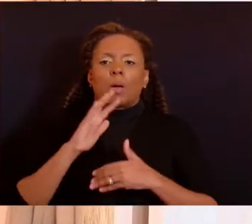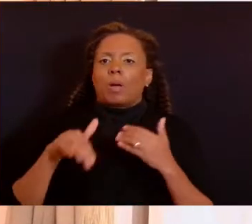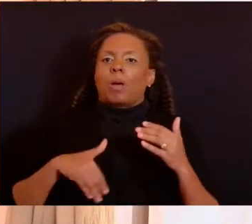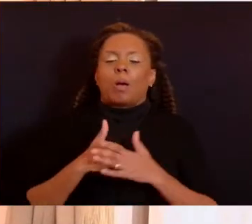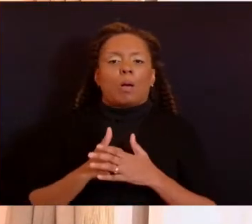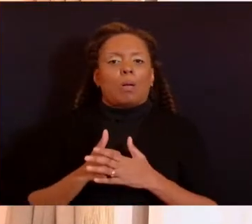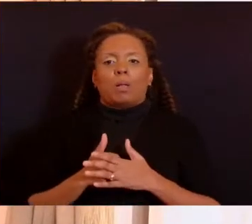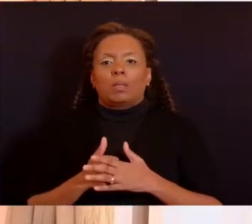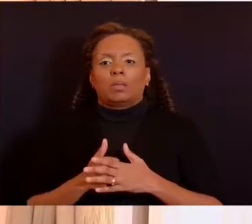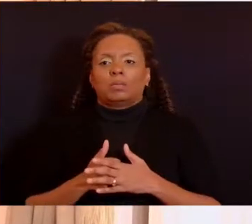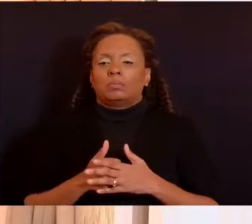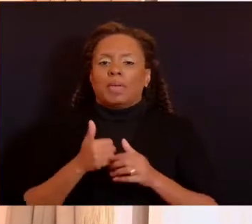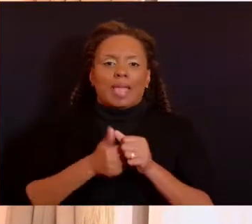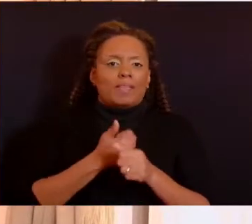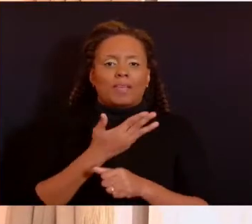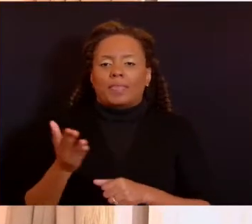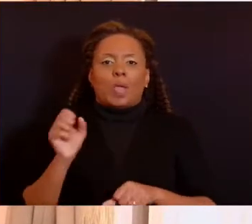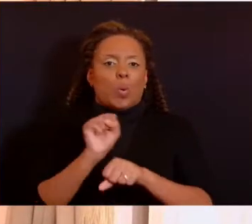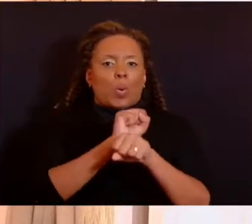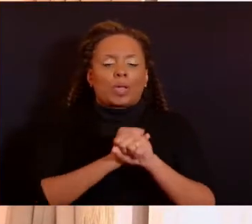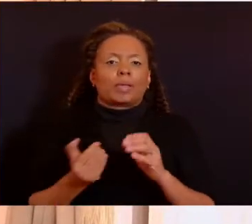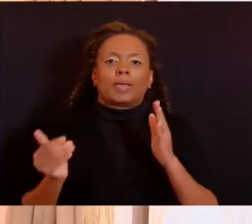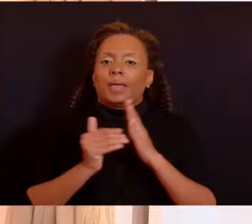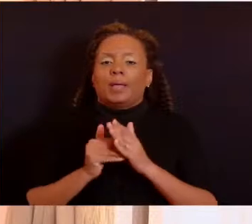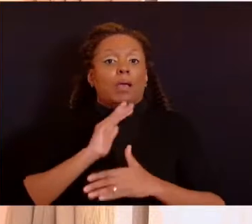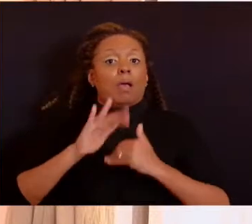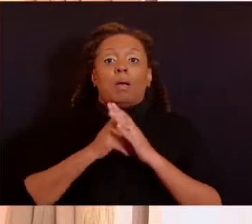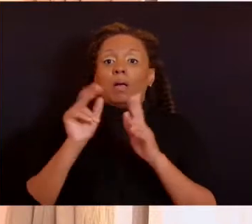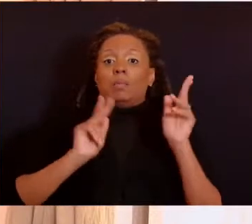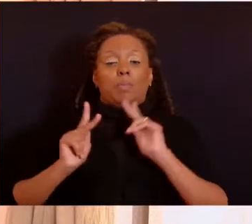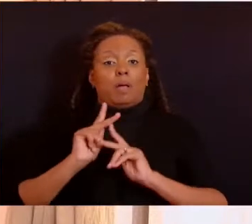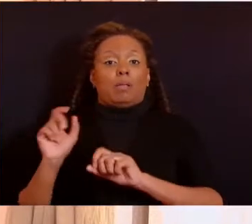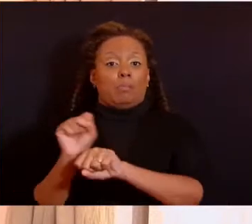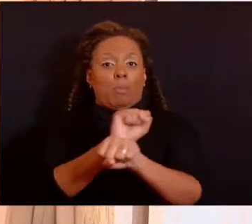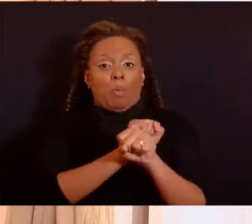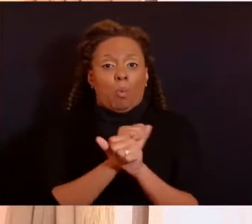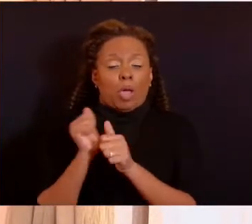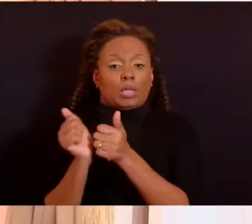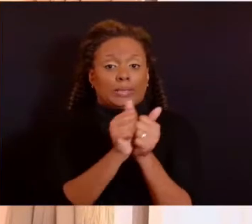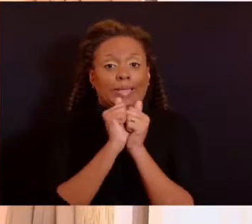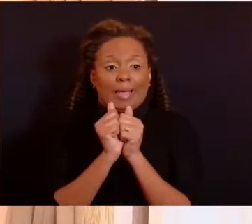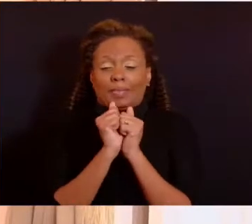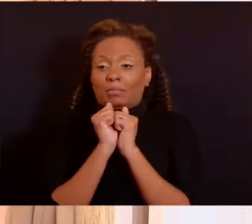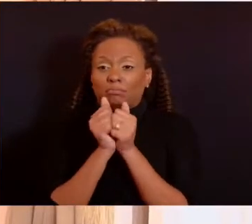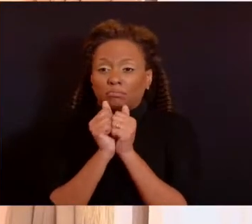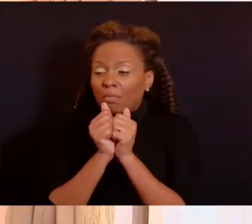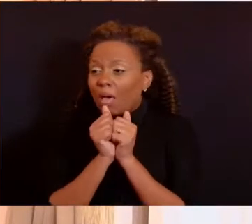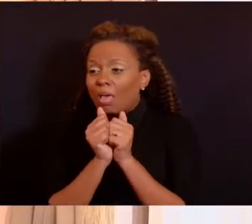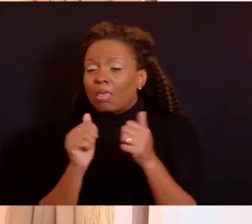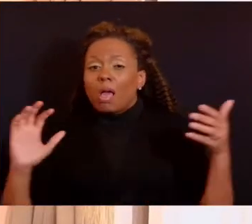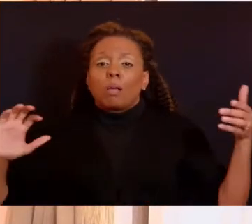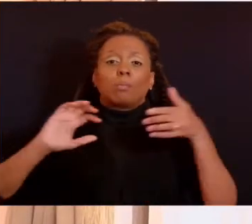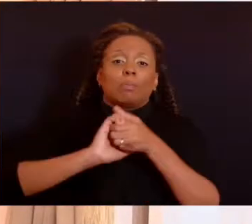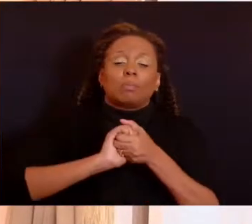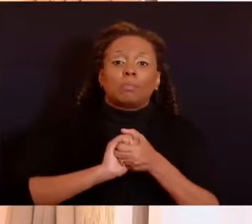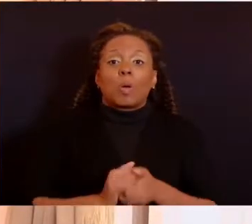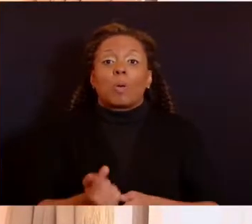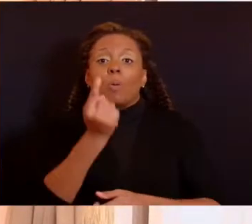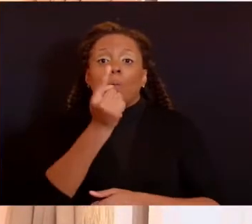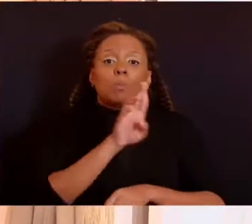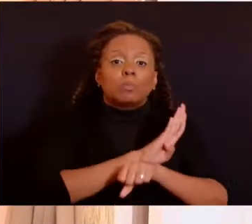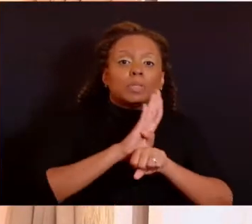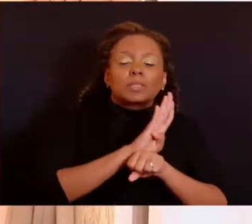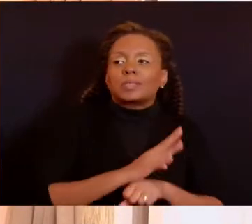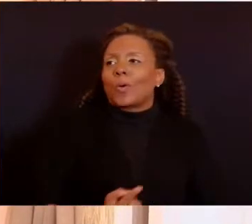basically, all hands on deck. All hands on deck. One Barbados, one people, one set of